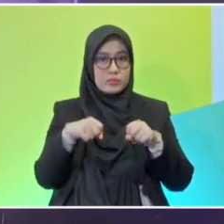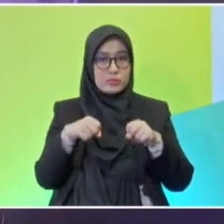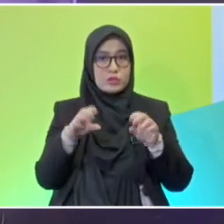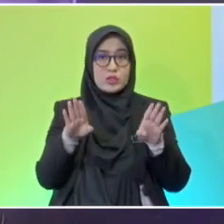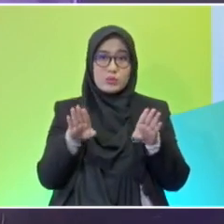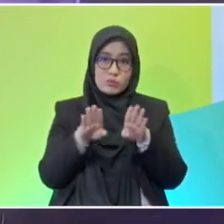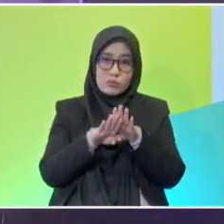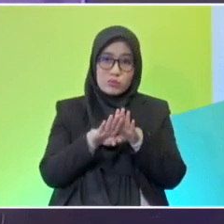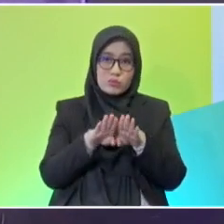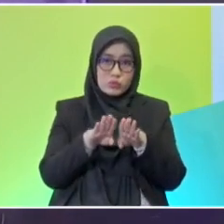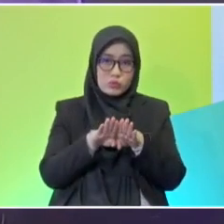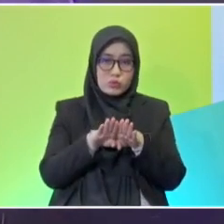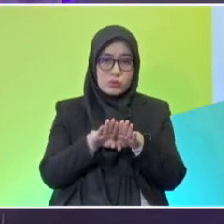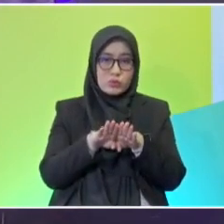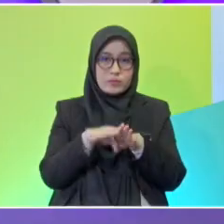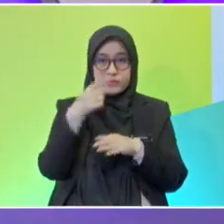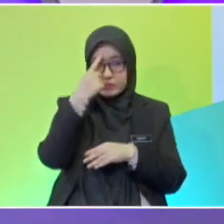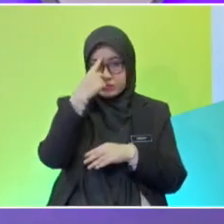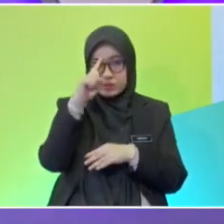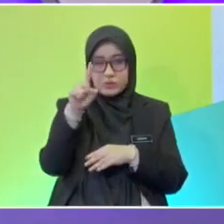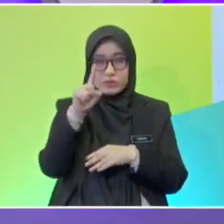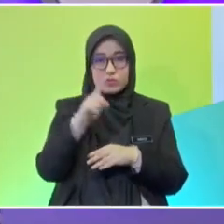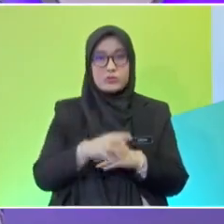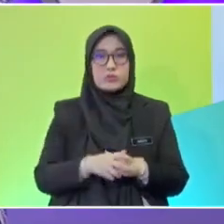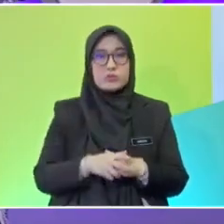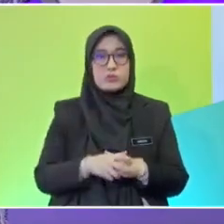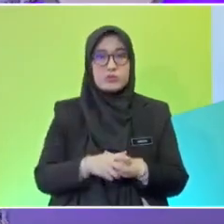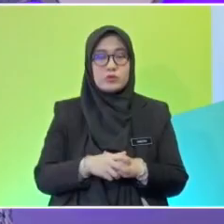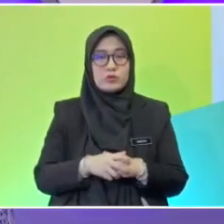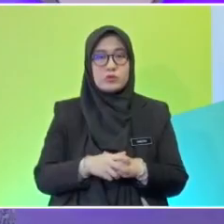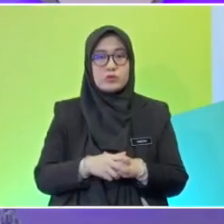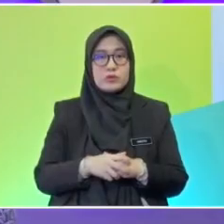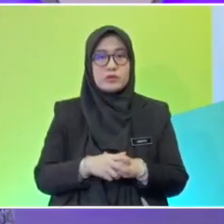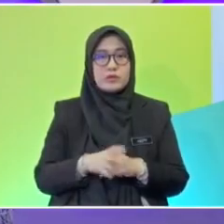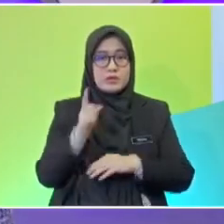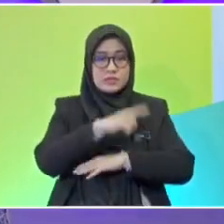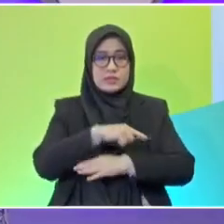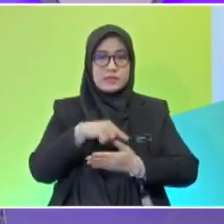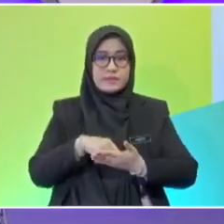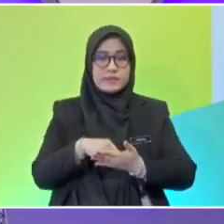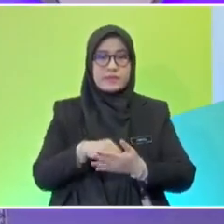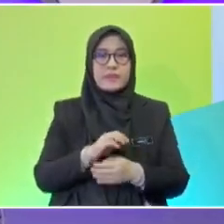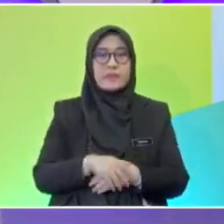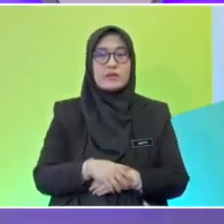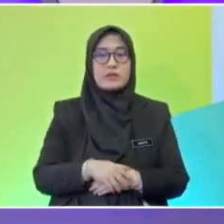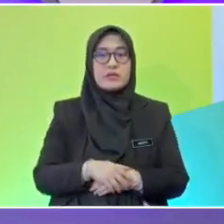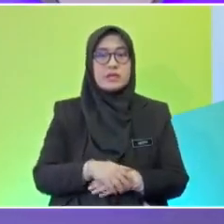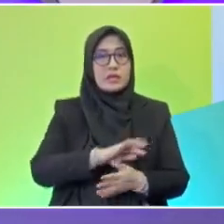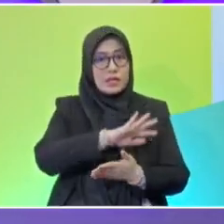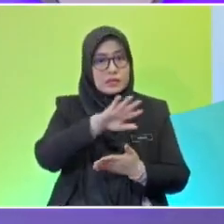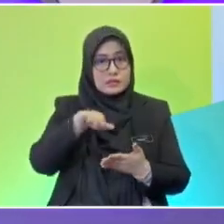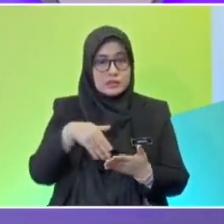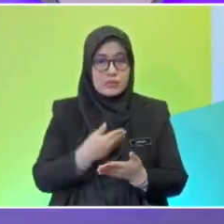for today? Sure. So earlier we have learned about all the technical terms, the documents that we need to refer to